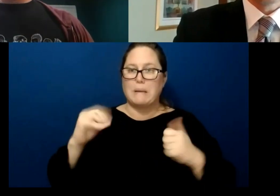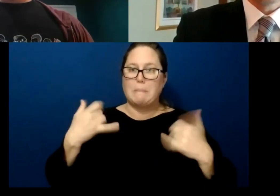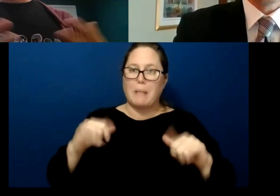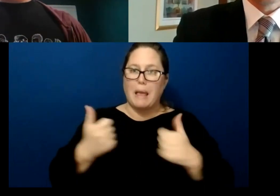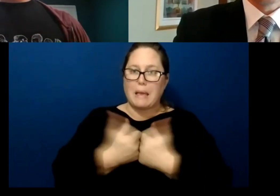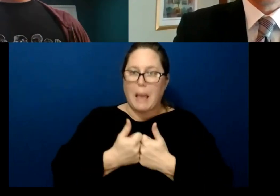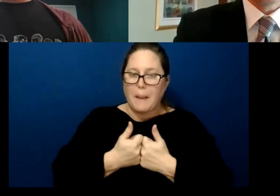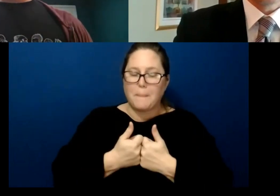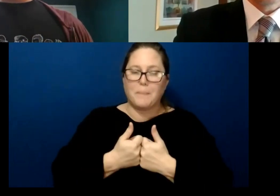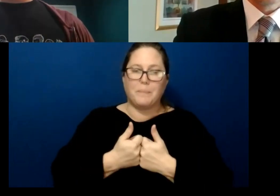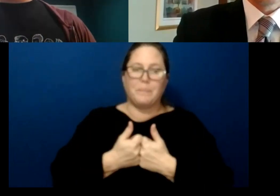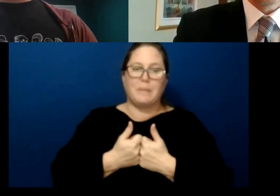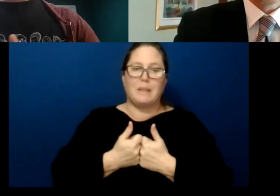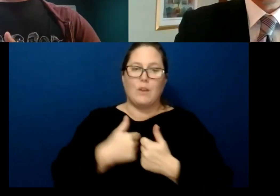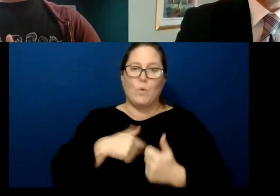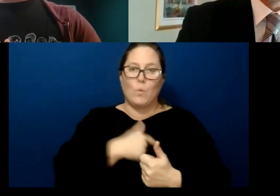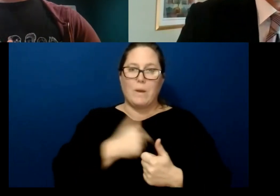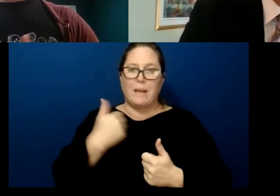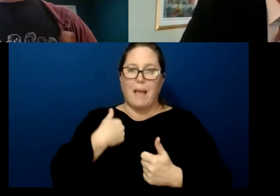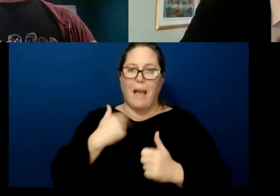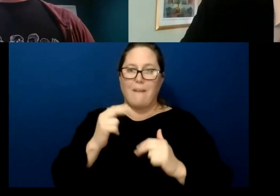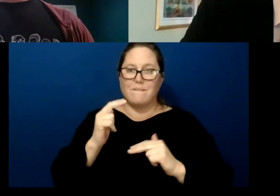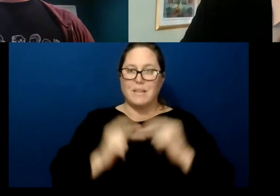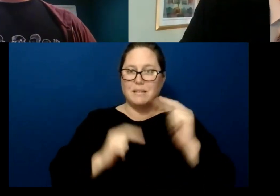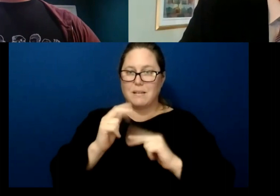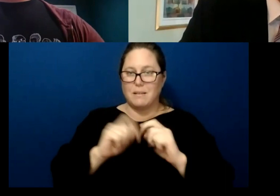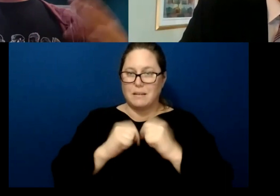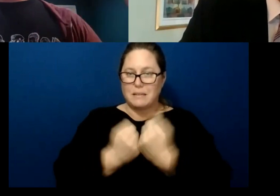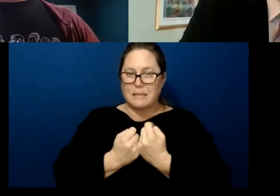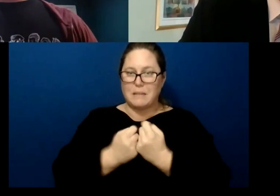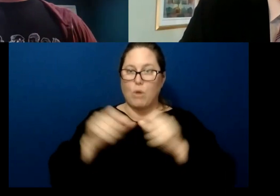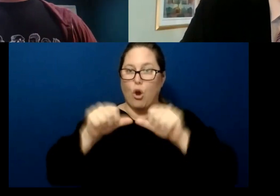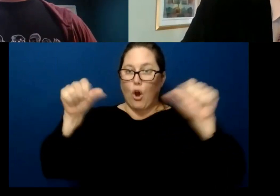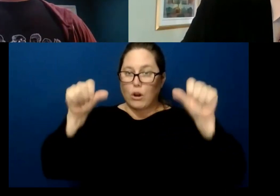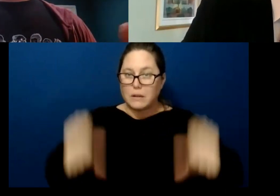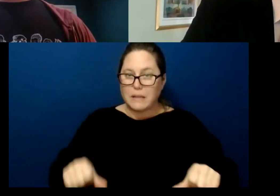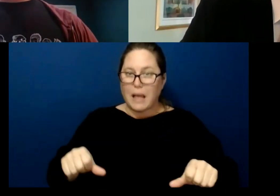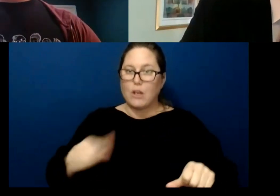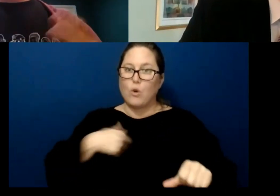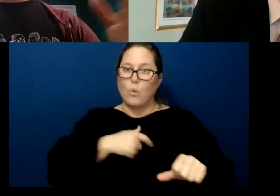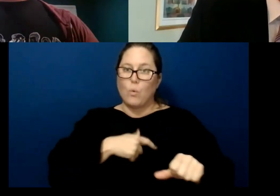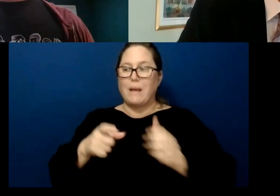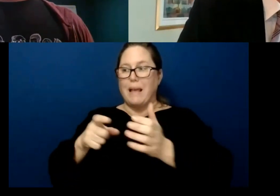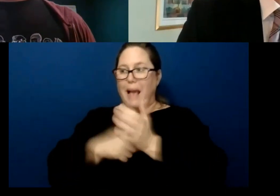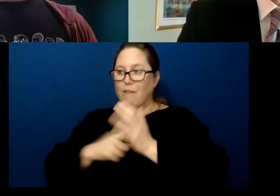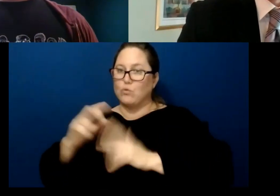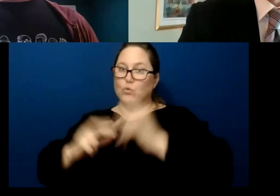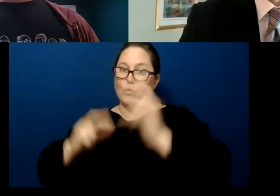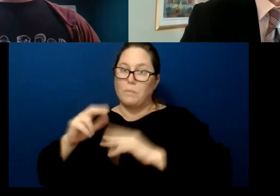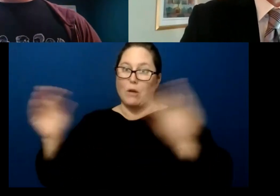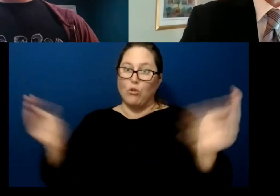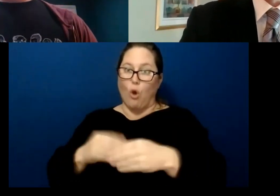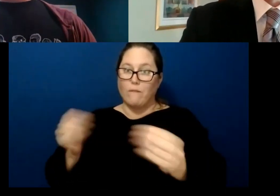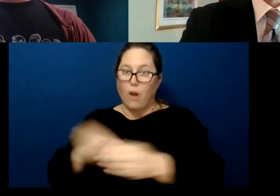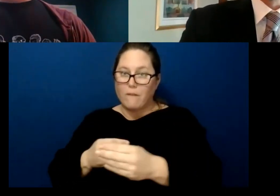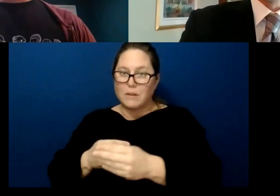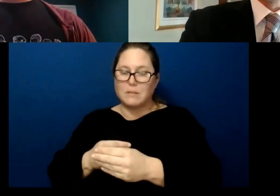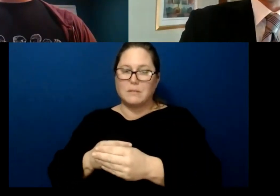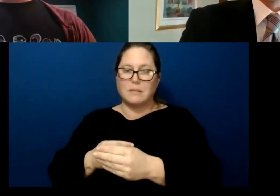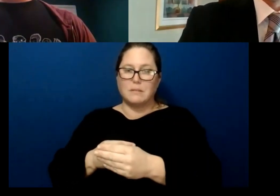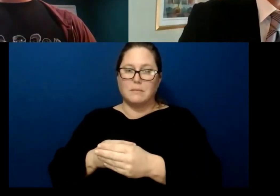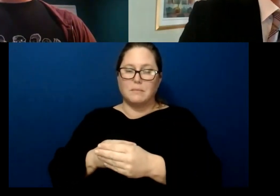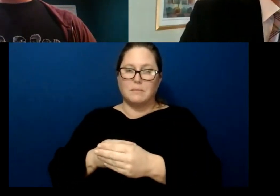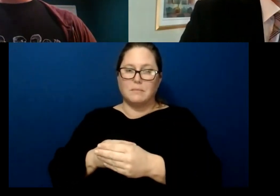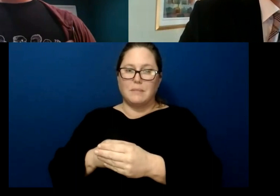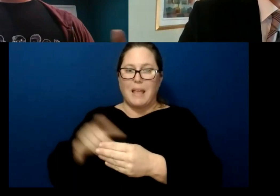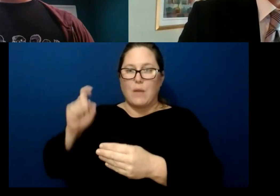have facilities teams. We have architects that are on staff because we have to build offices and we need to fill those offices with